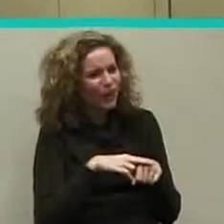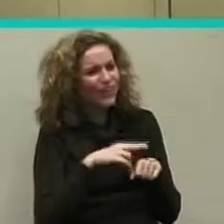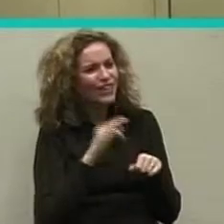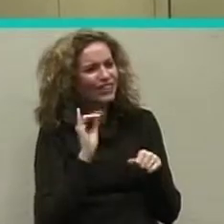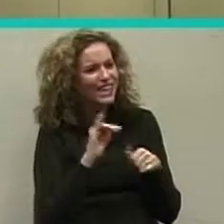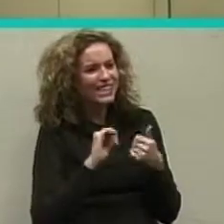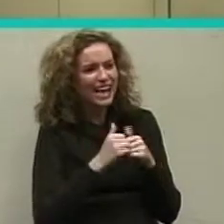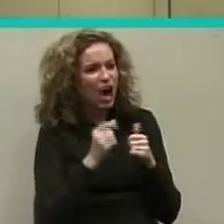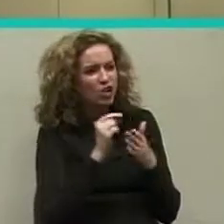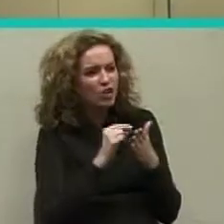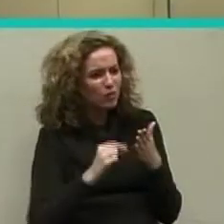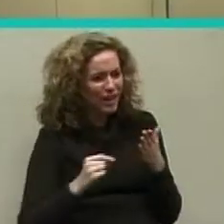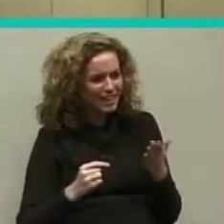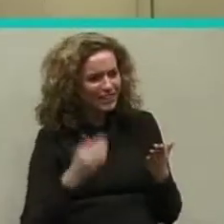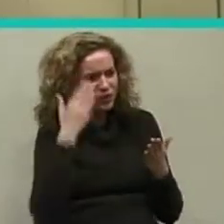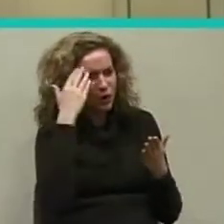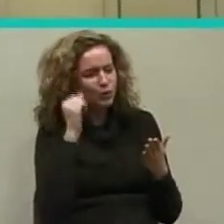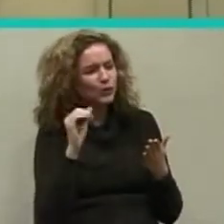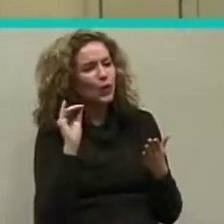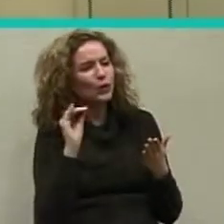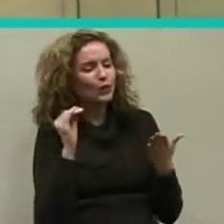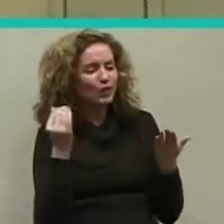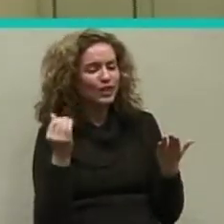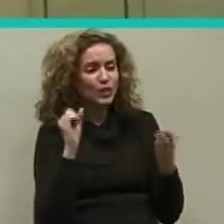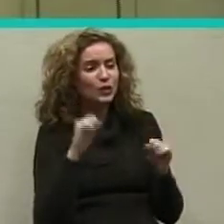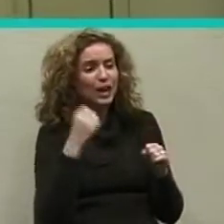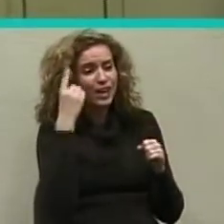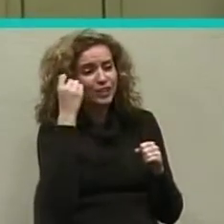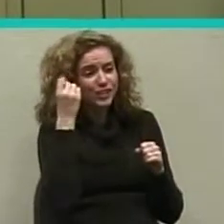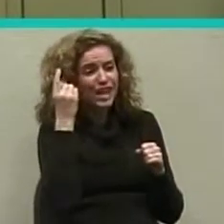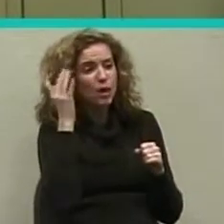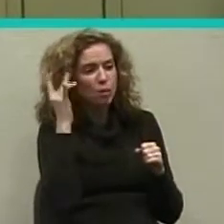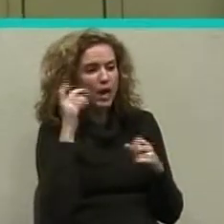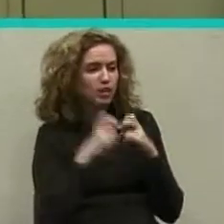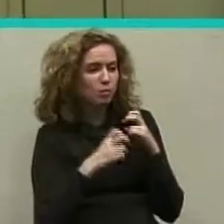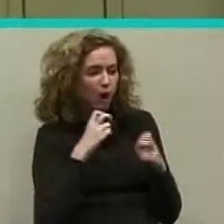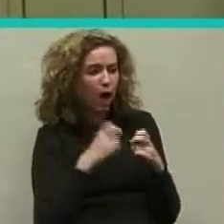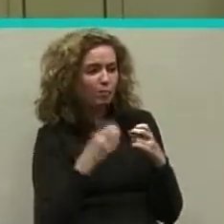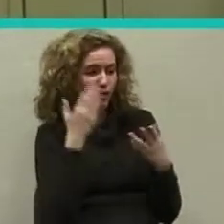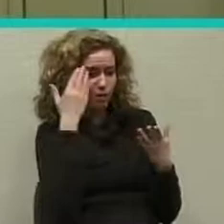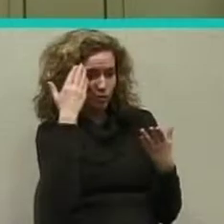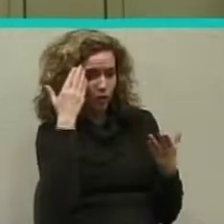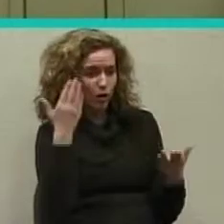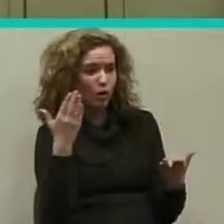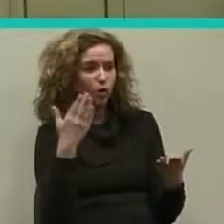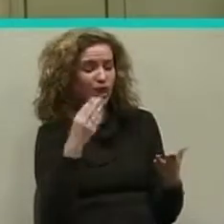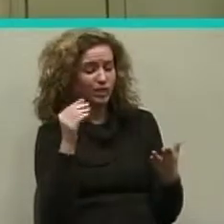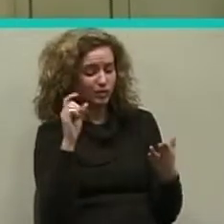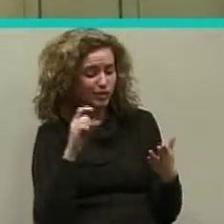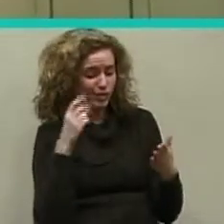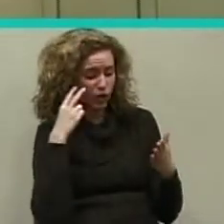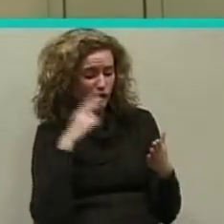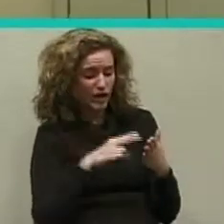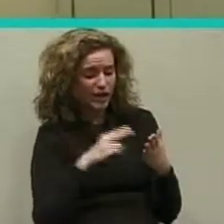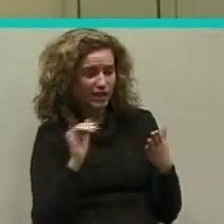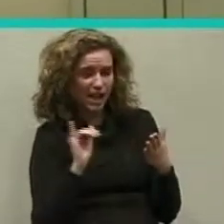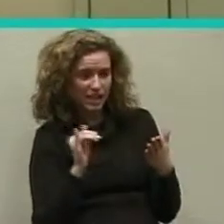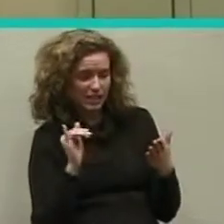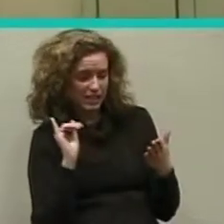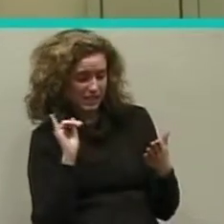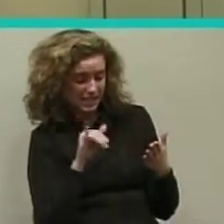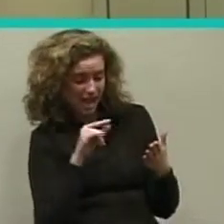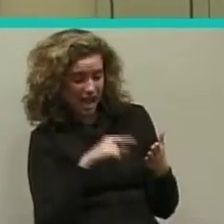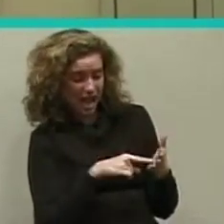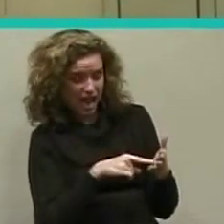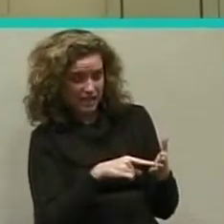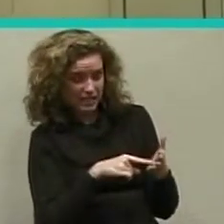across, and it's no wonder that this is our Achilles heel, okay? And you really have to kind of look at this as, does this tell me as